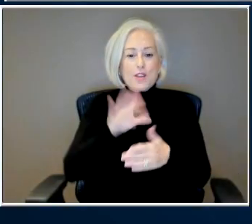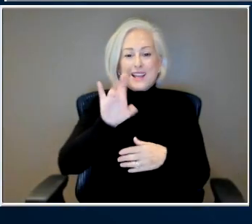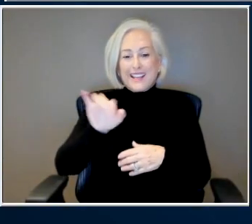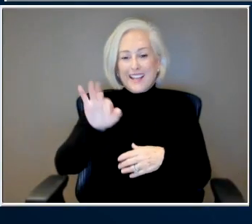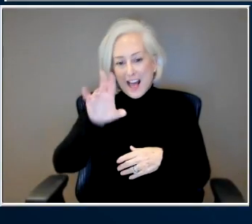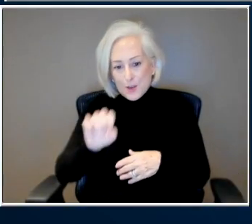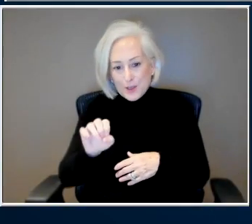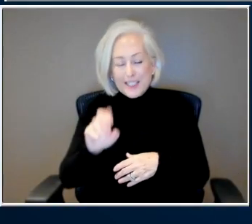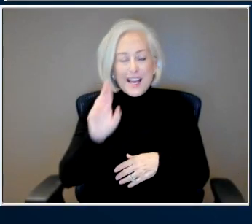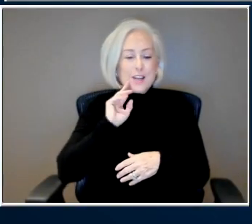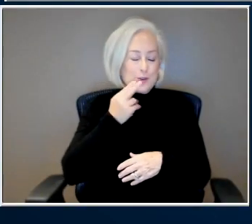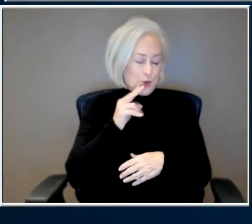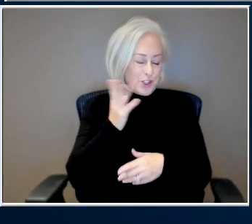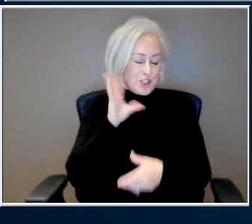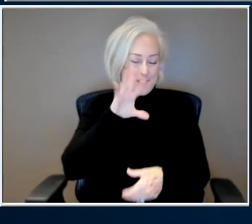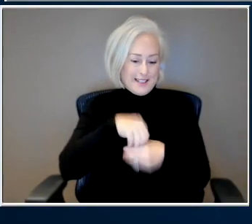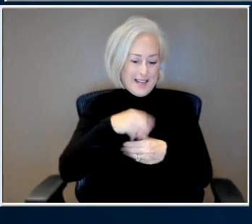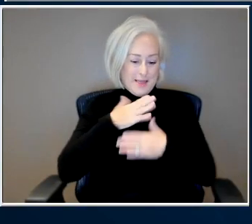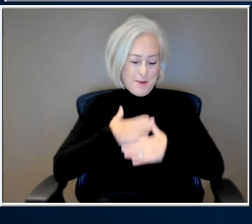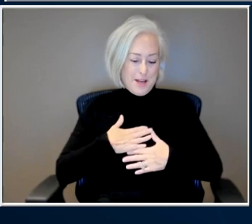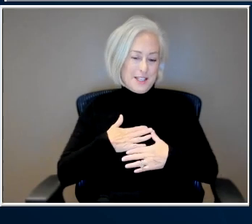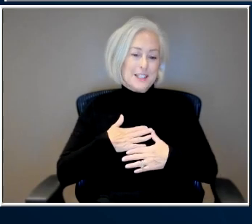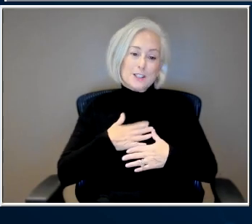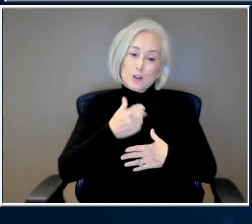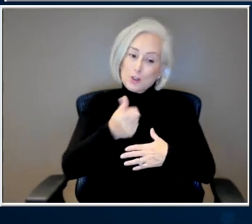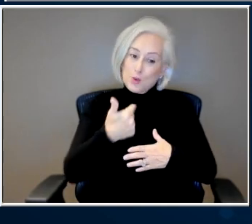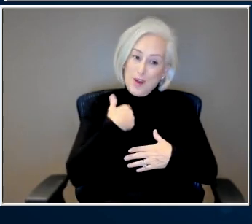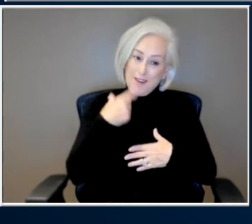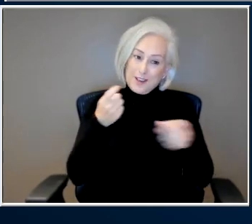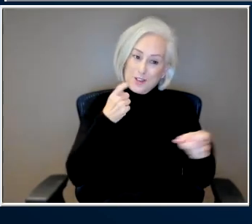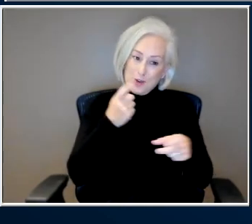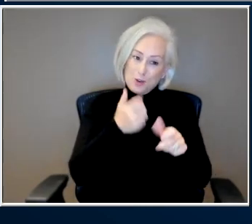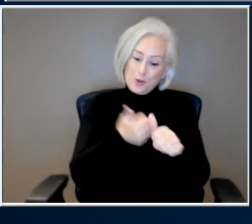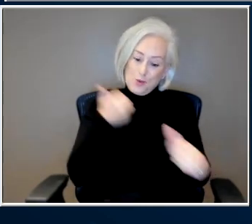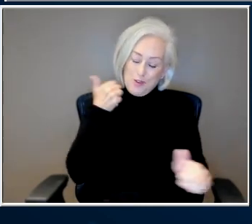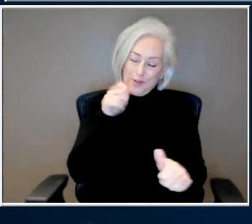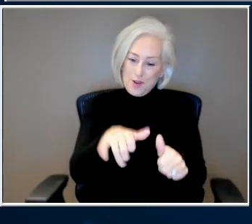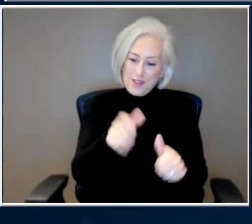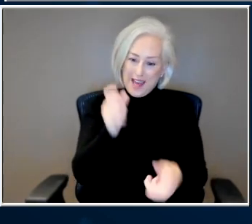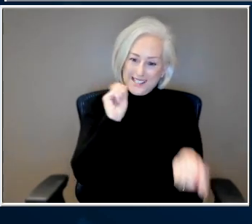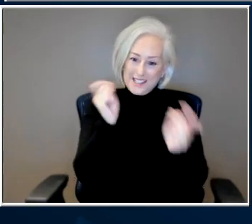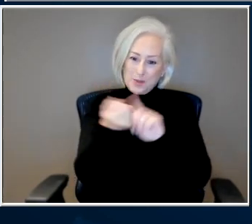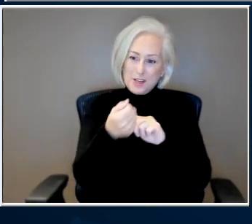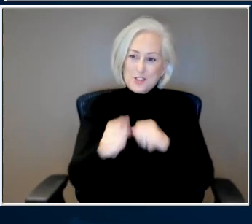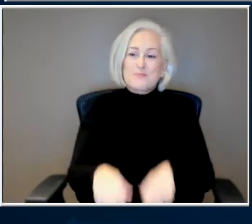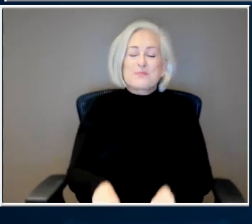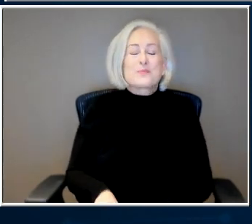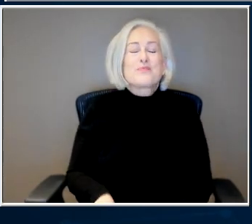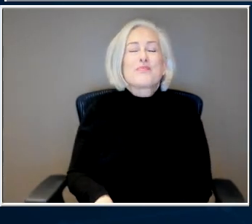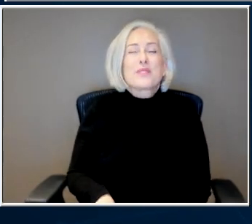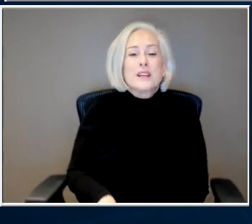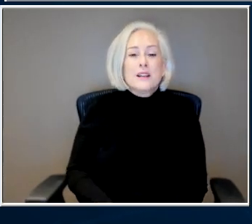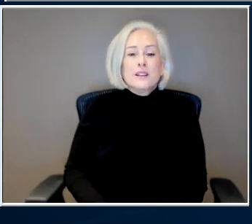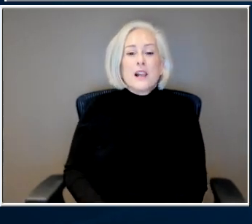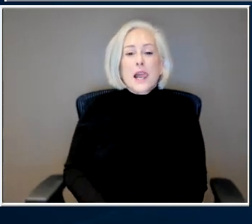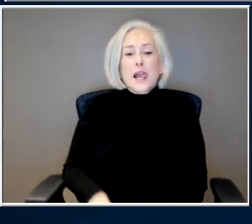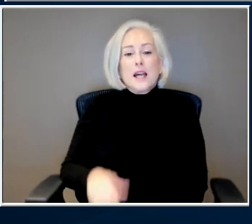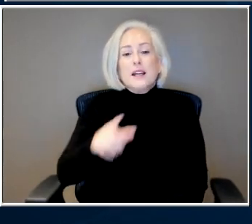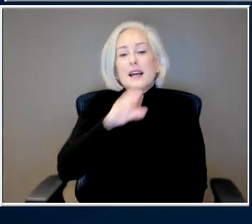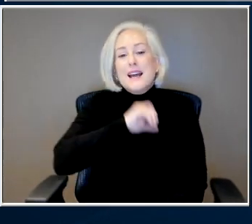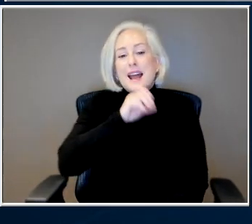some control. There are some things that we can do to keep ourselves out of that space. Vera wants to know, is there an age restriction